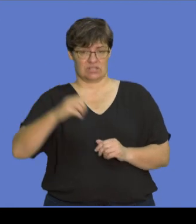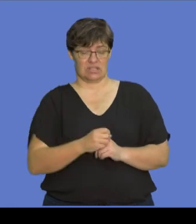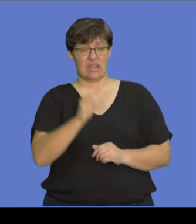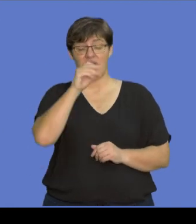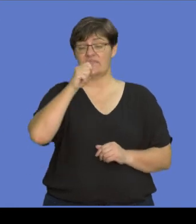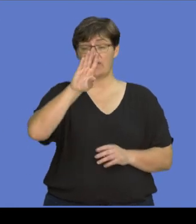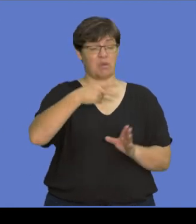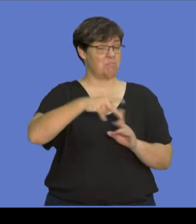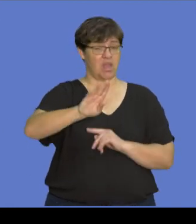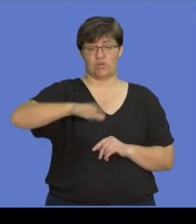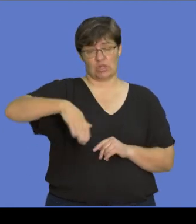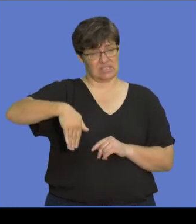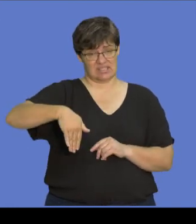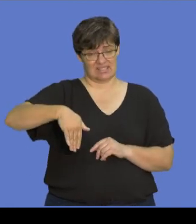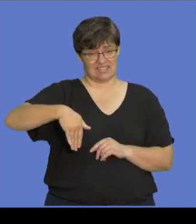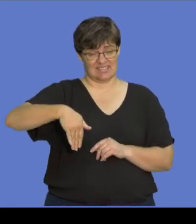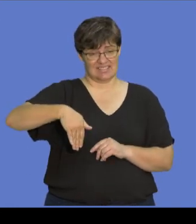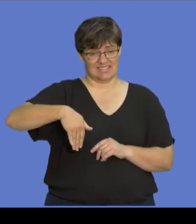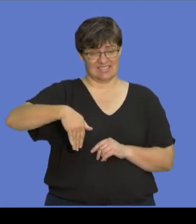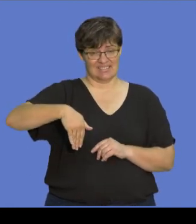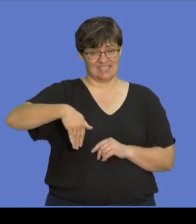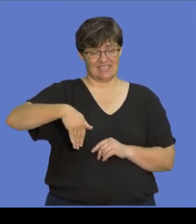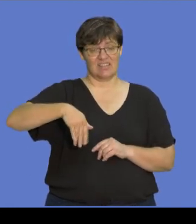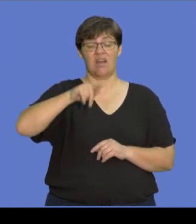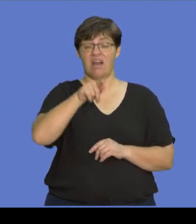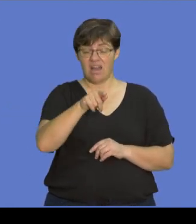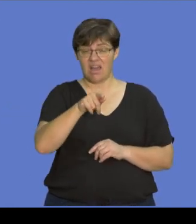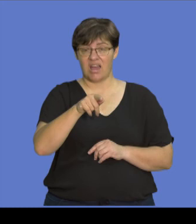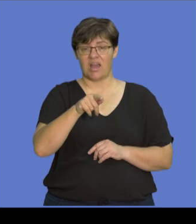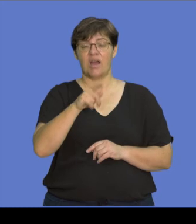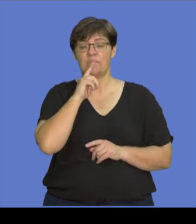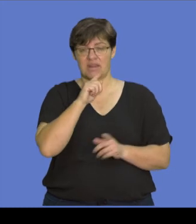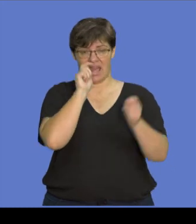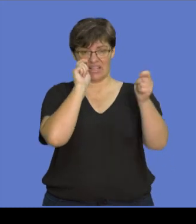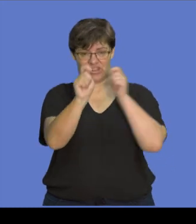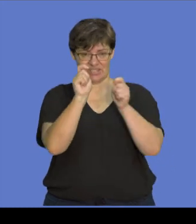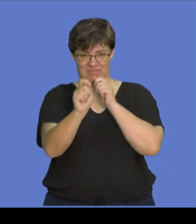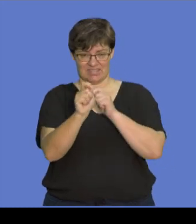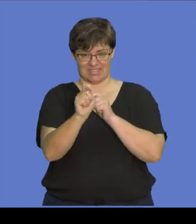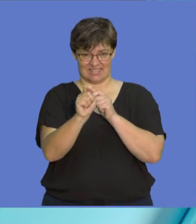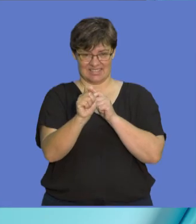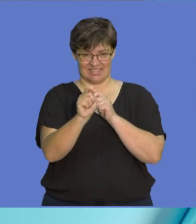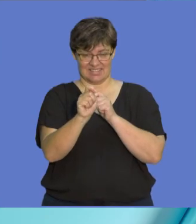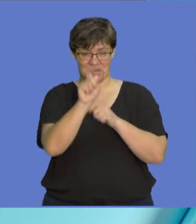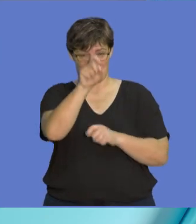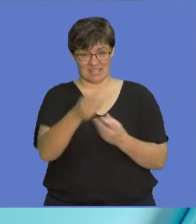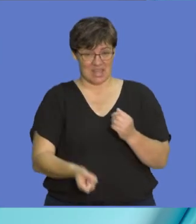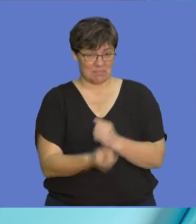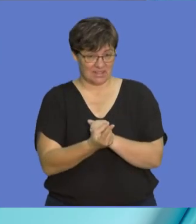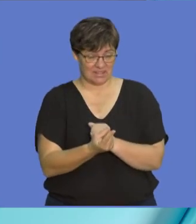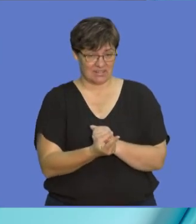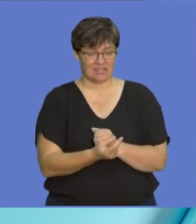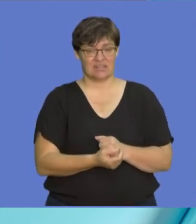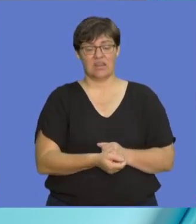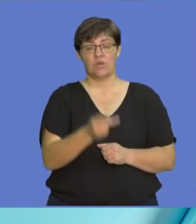not yet been paid. Clearly you can see here that you are dealing with an adjustment. In other words, the